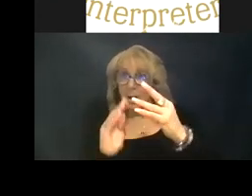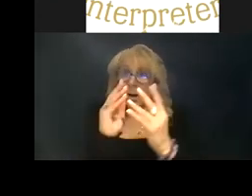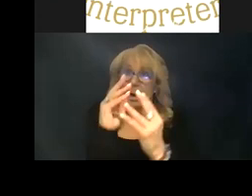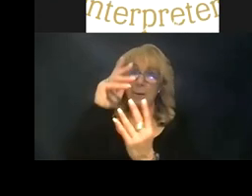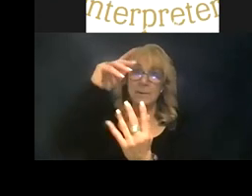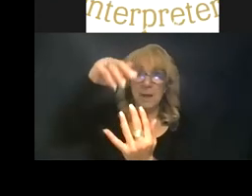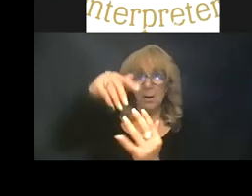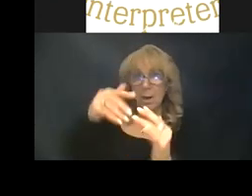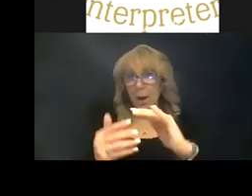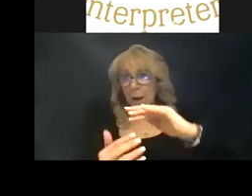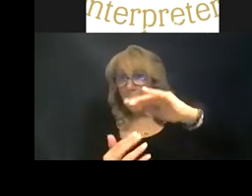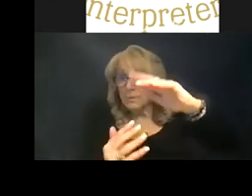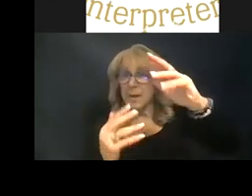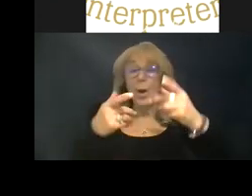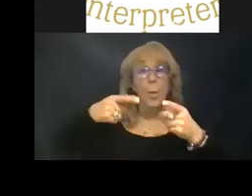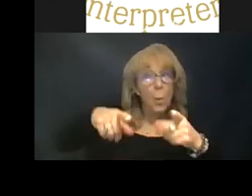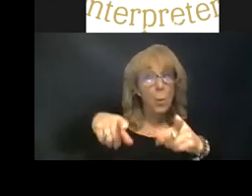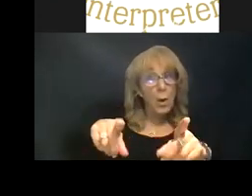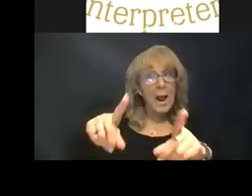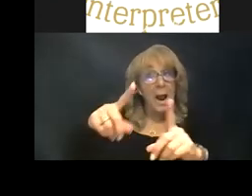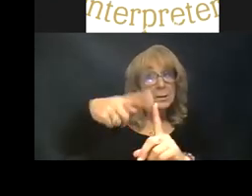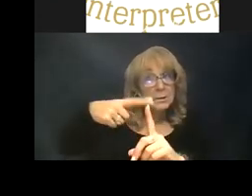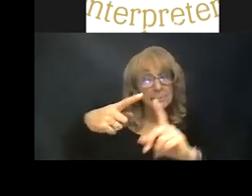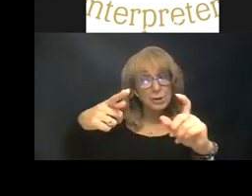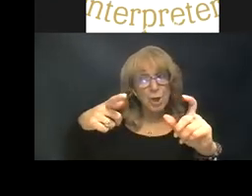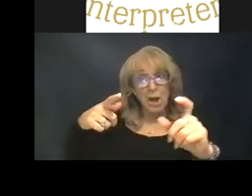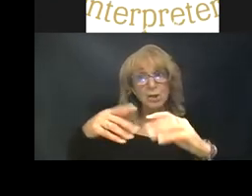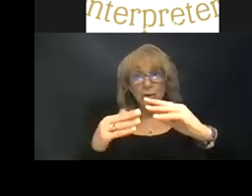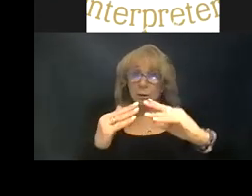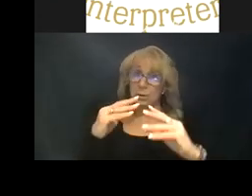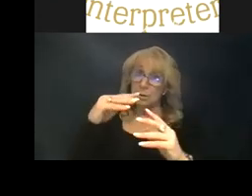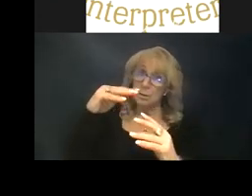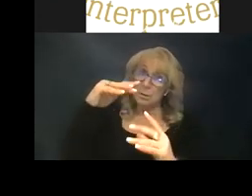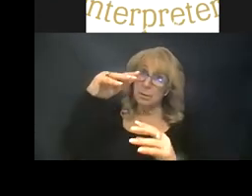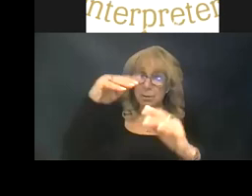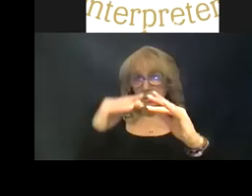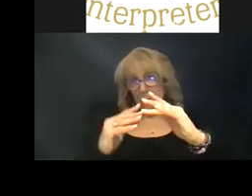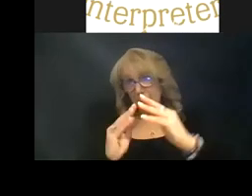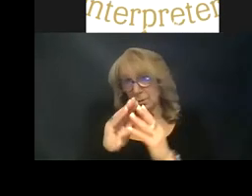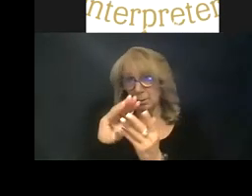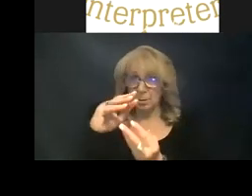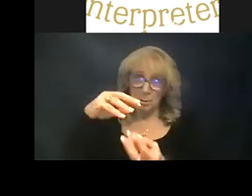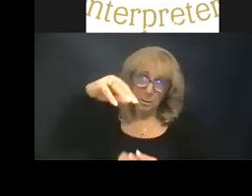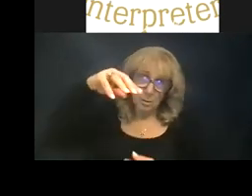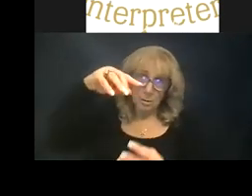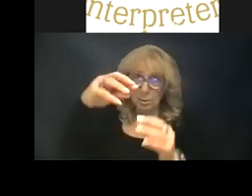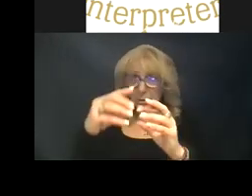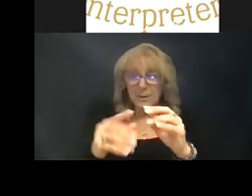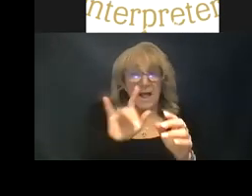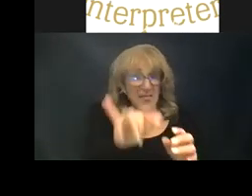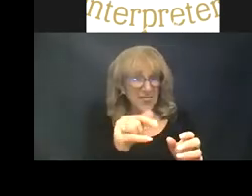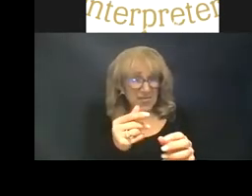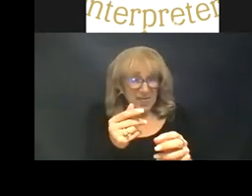the temperature from a marking on the little spherical objects. So this keeps track for you of the